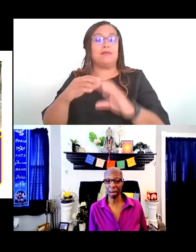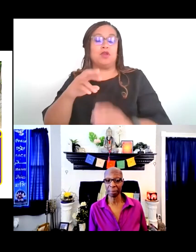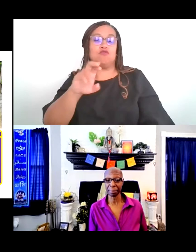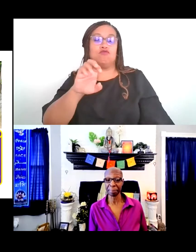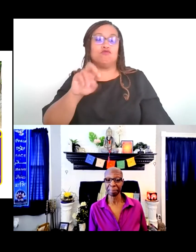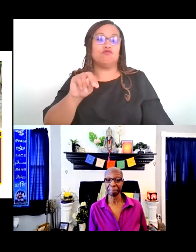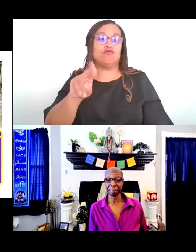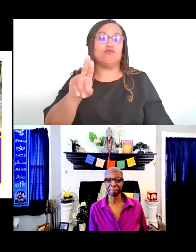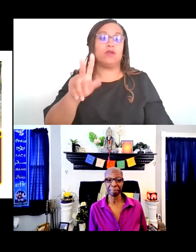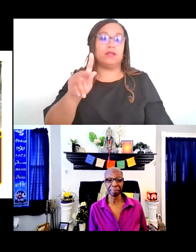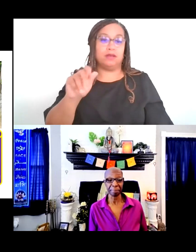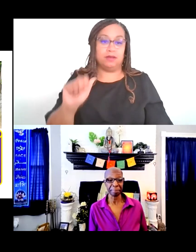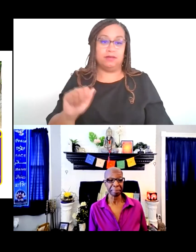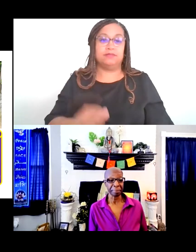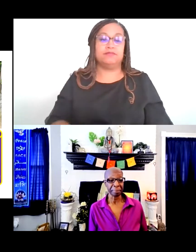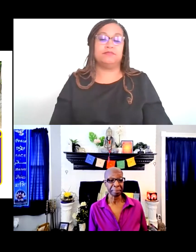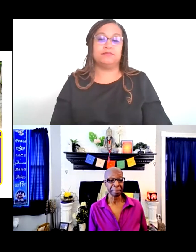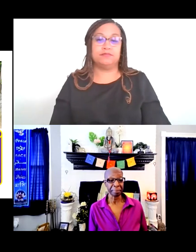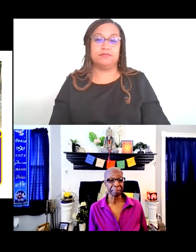reineker.permetla@gmail.com.